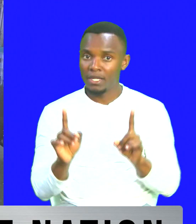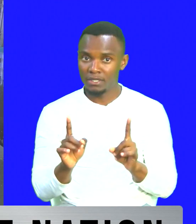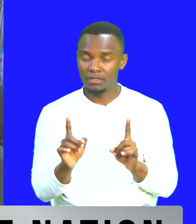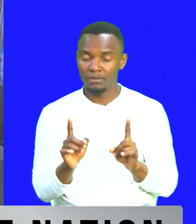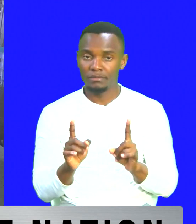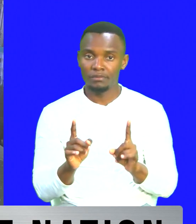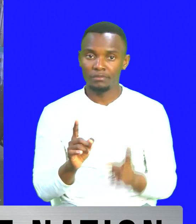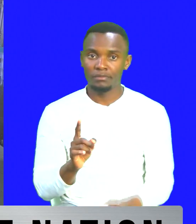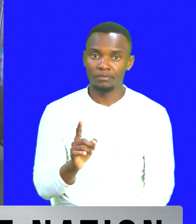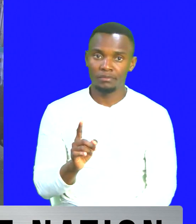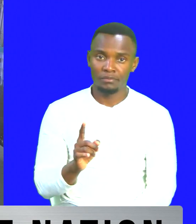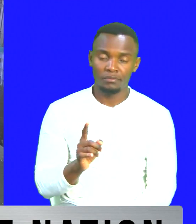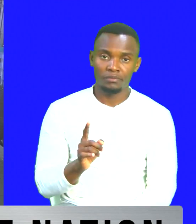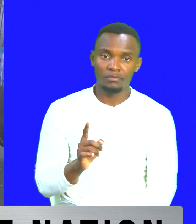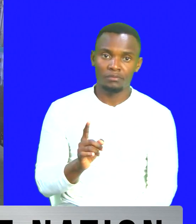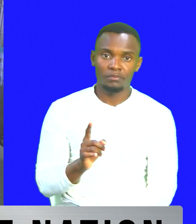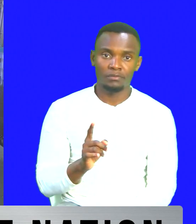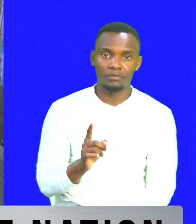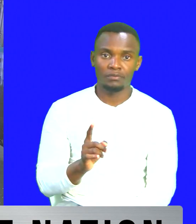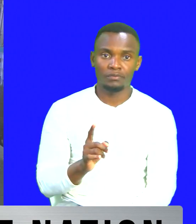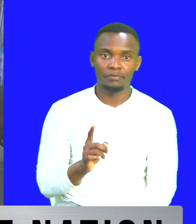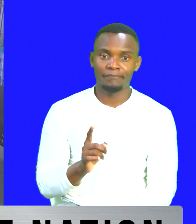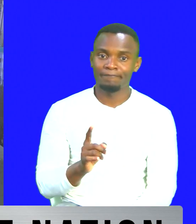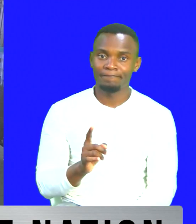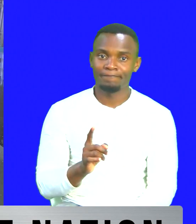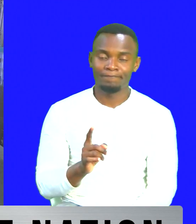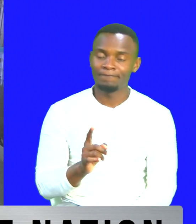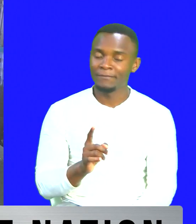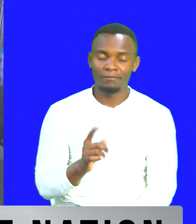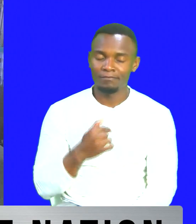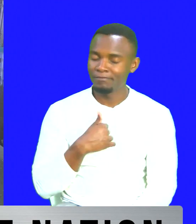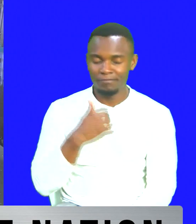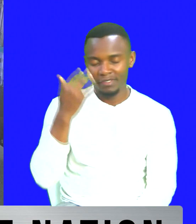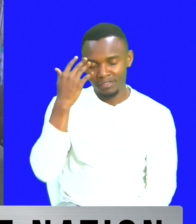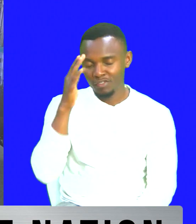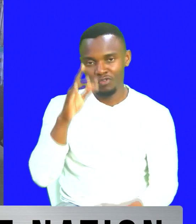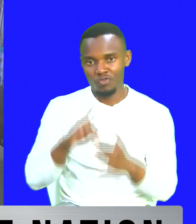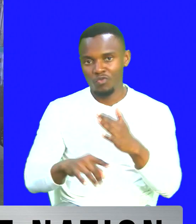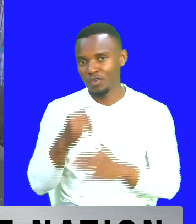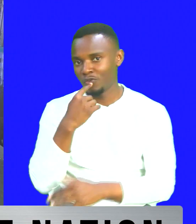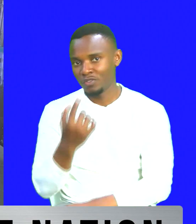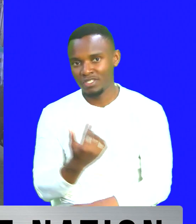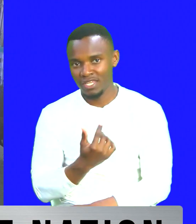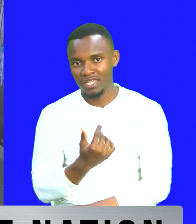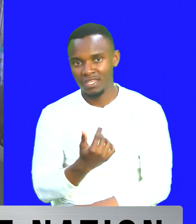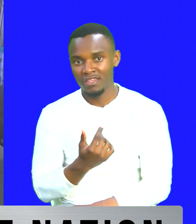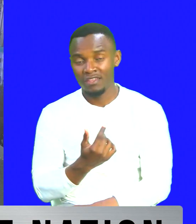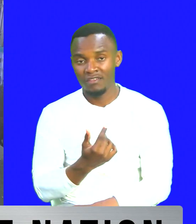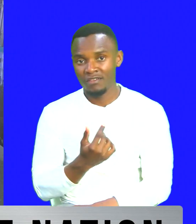bottom line is, I don't know what to say. France did not need Kenyan